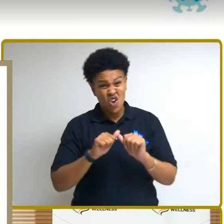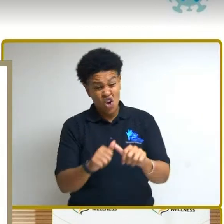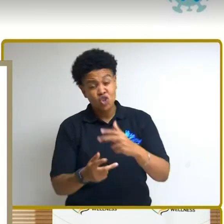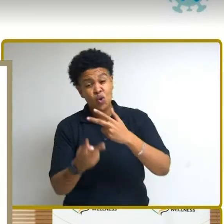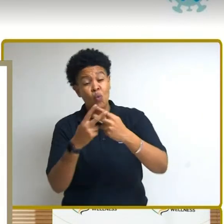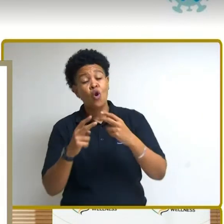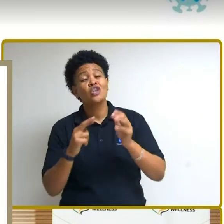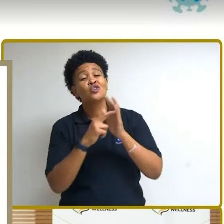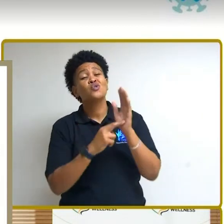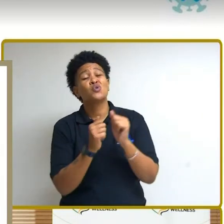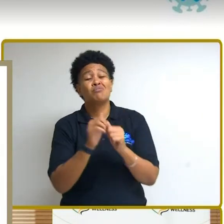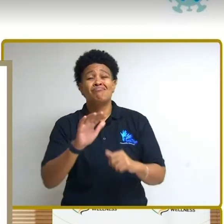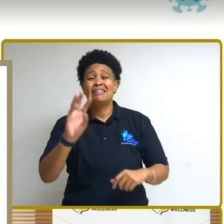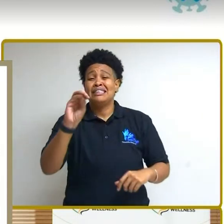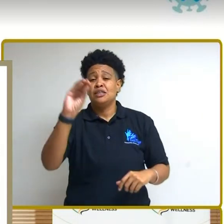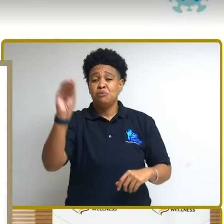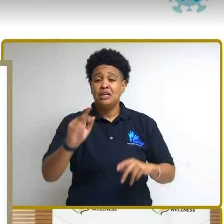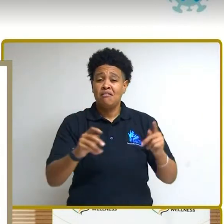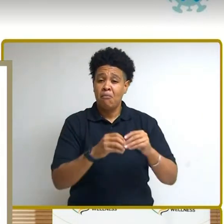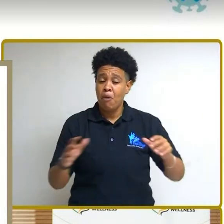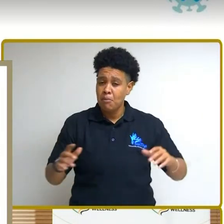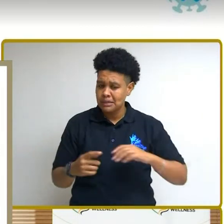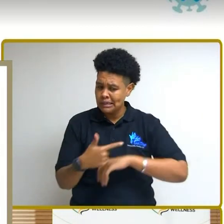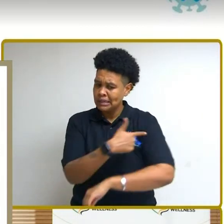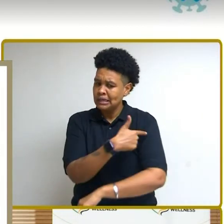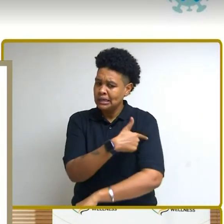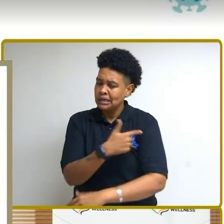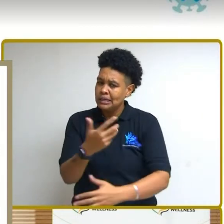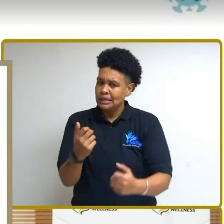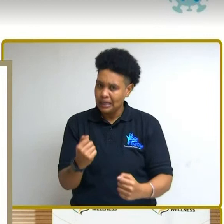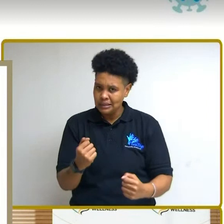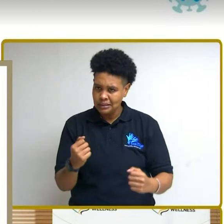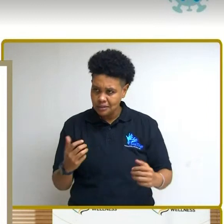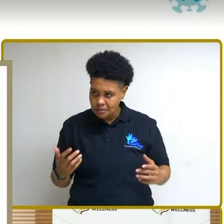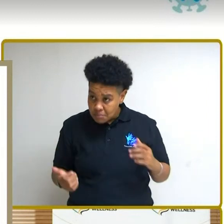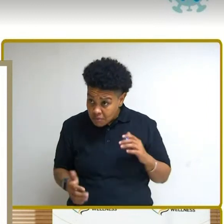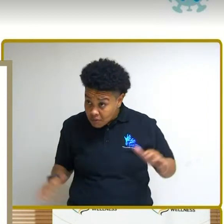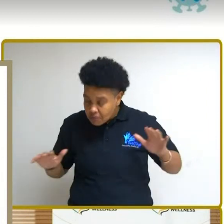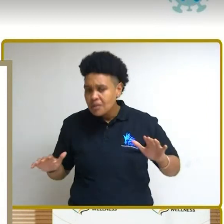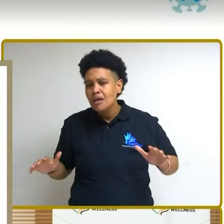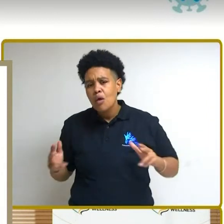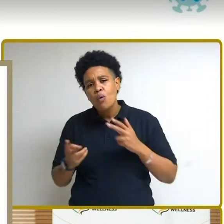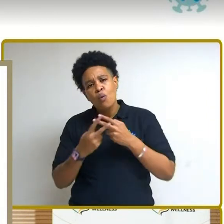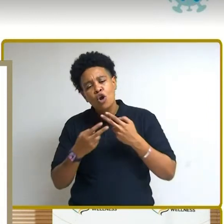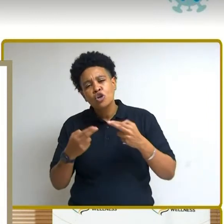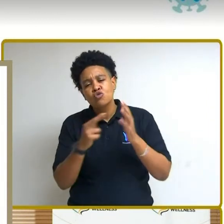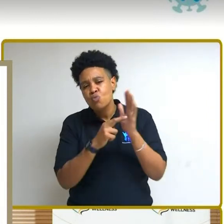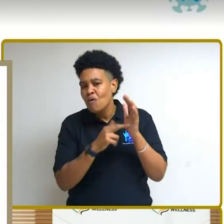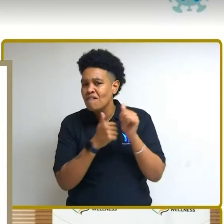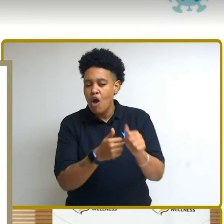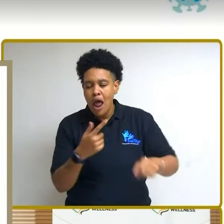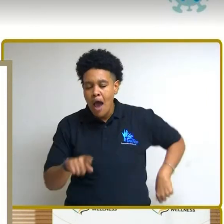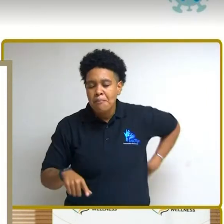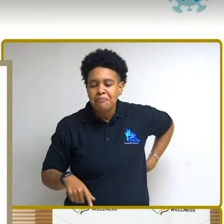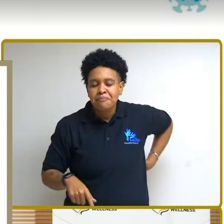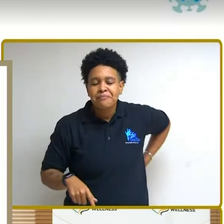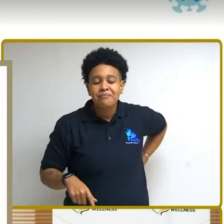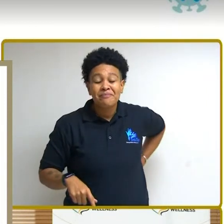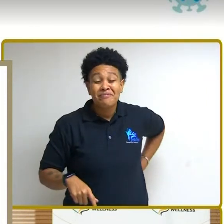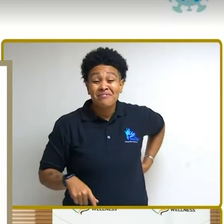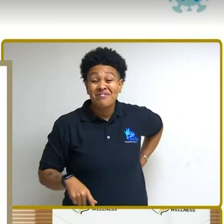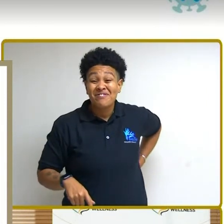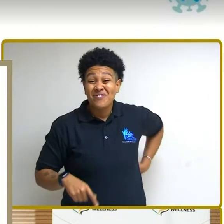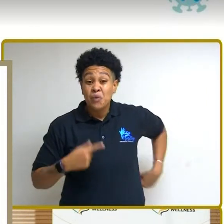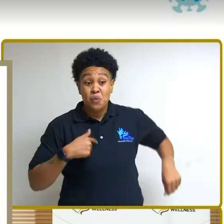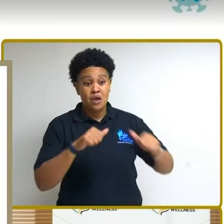60% of the population is immunized. We as a ministry continue to monitor the events in other countries, and we also